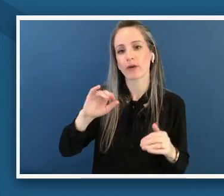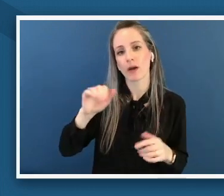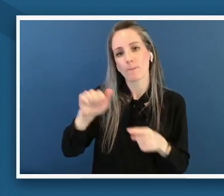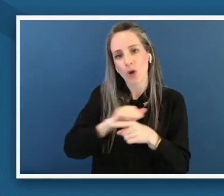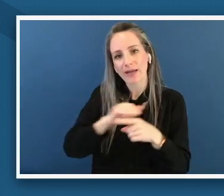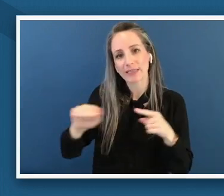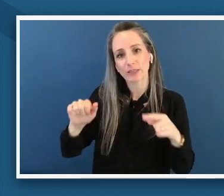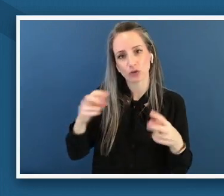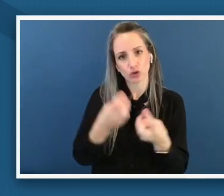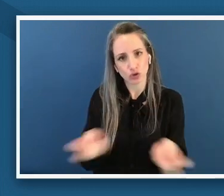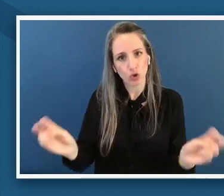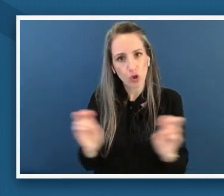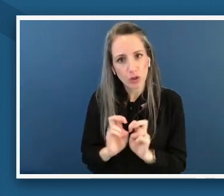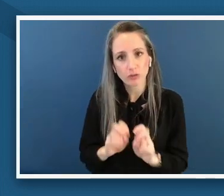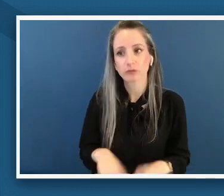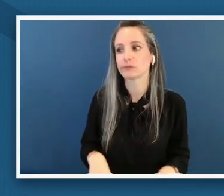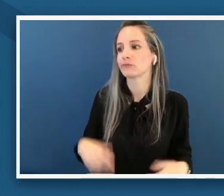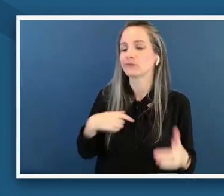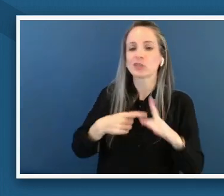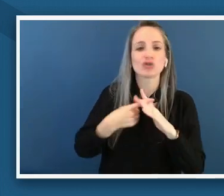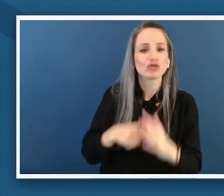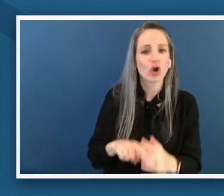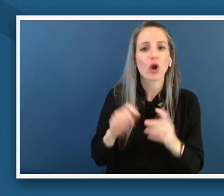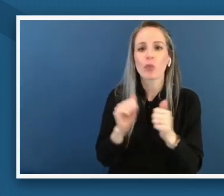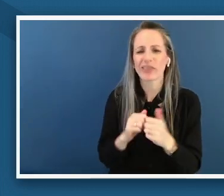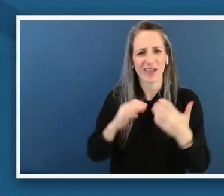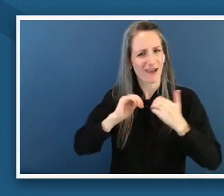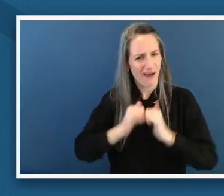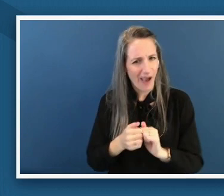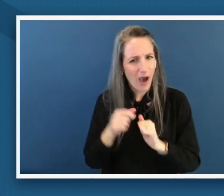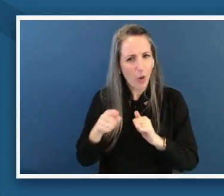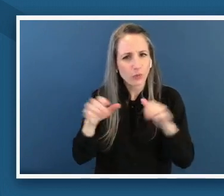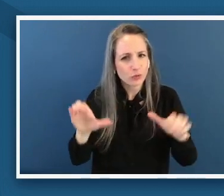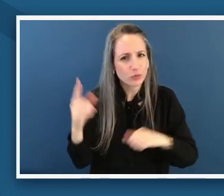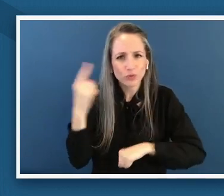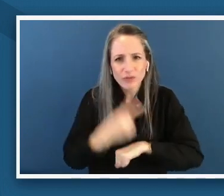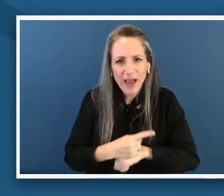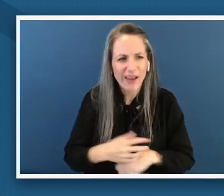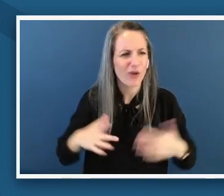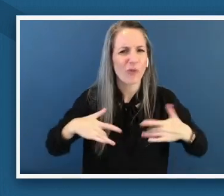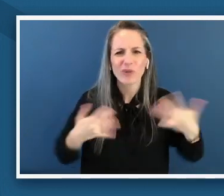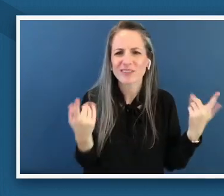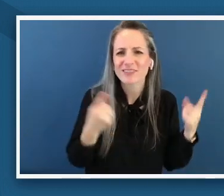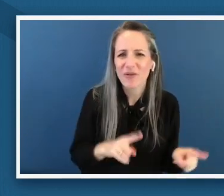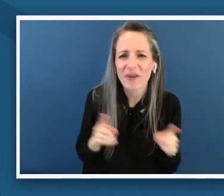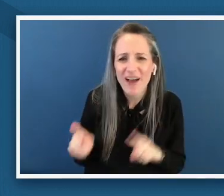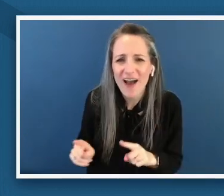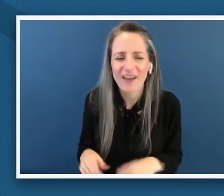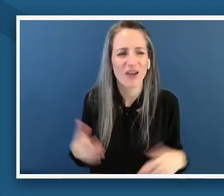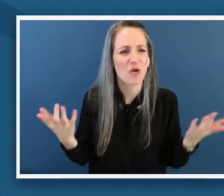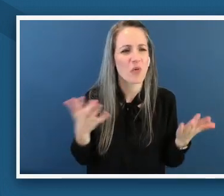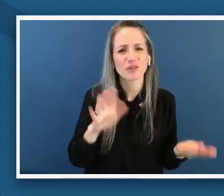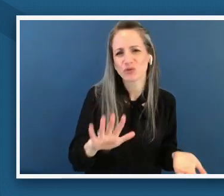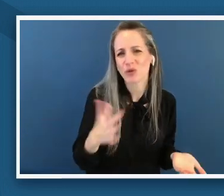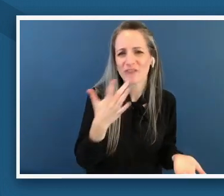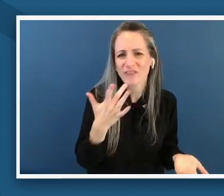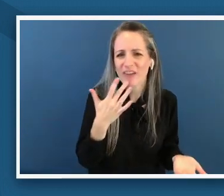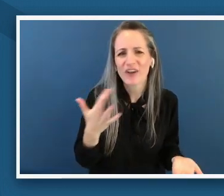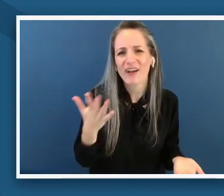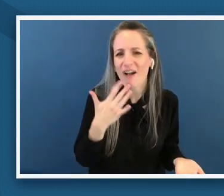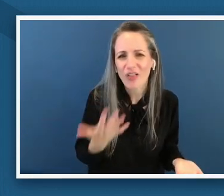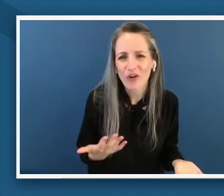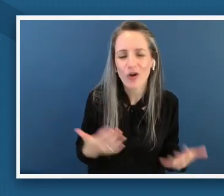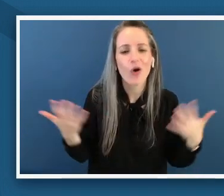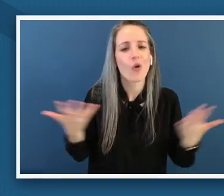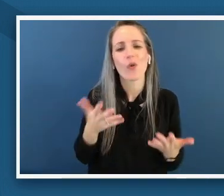as, how are you doing today? What's going on? What's your favorite color? What is your favorite food? I usually don't